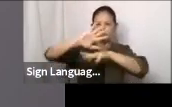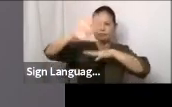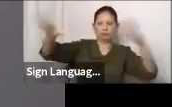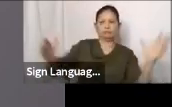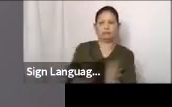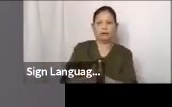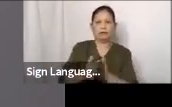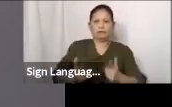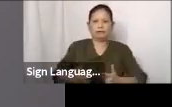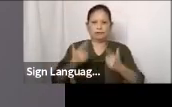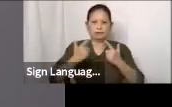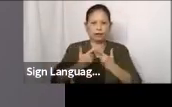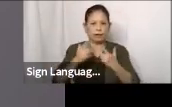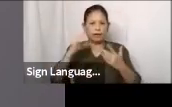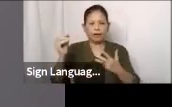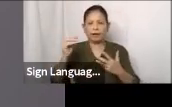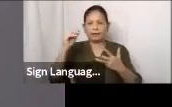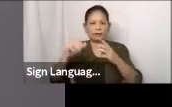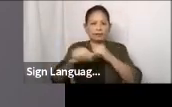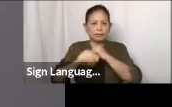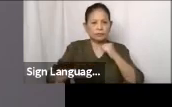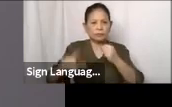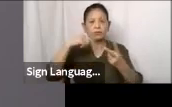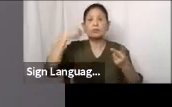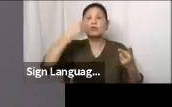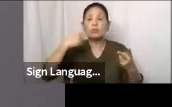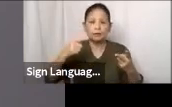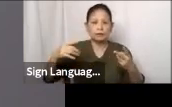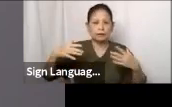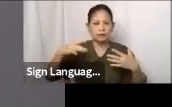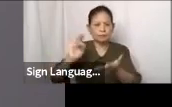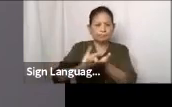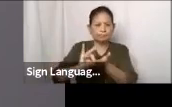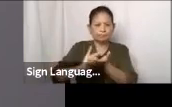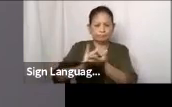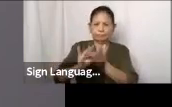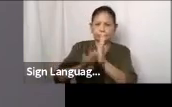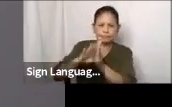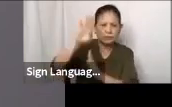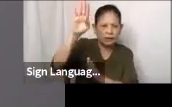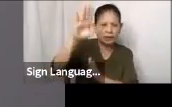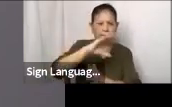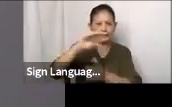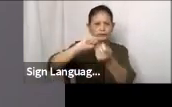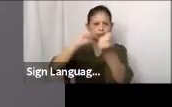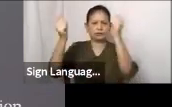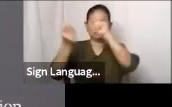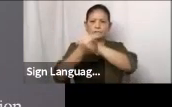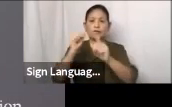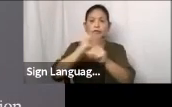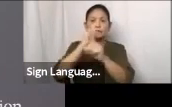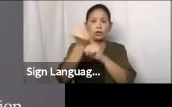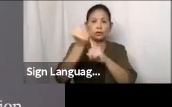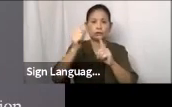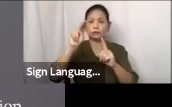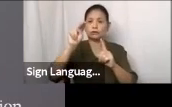promoting factors are the medical developments and changed social norms and policies.